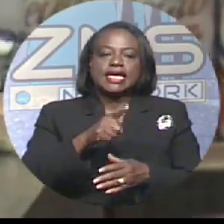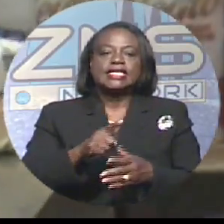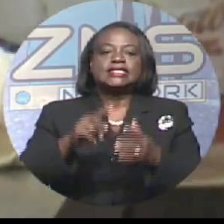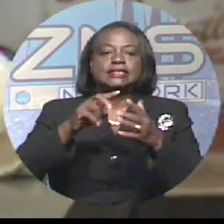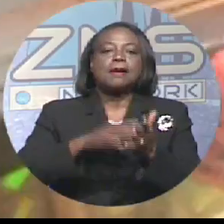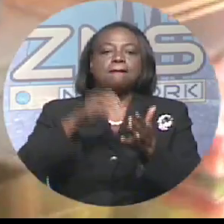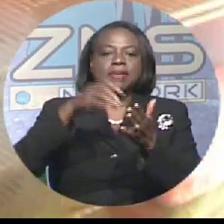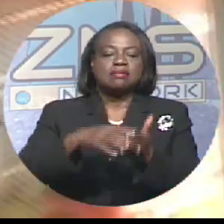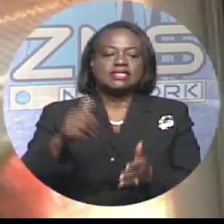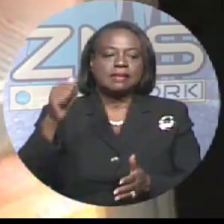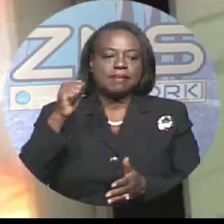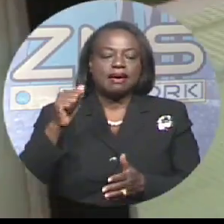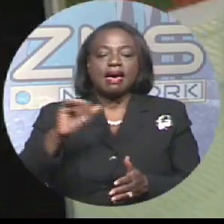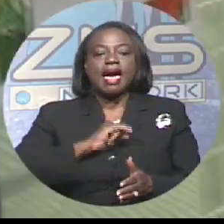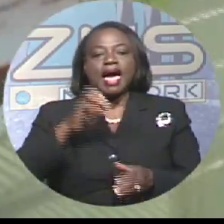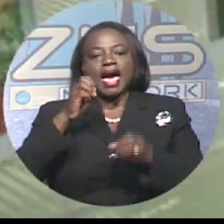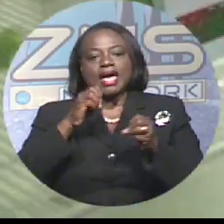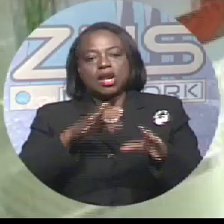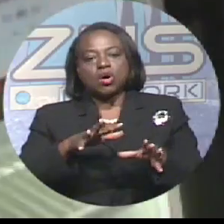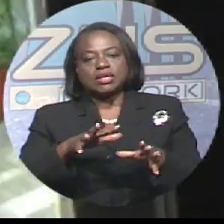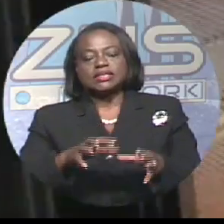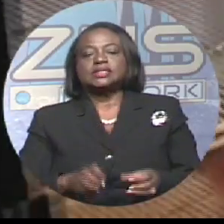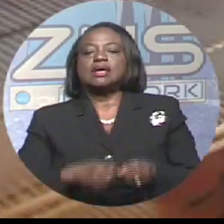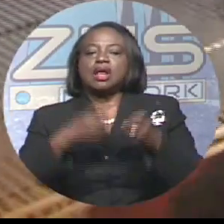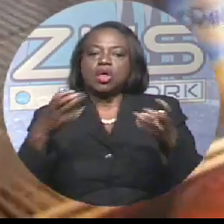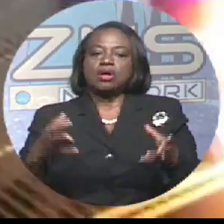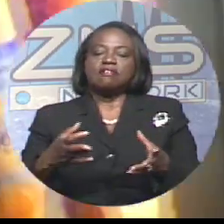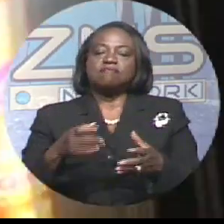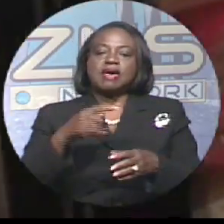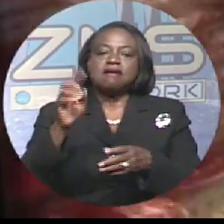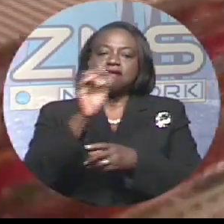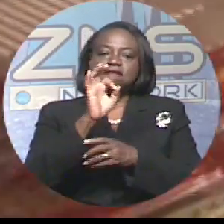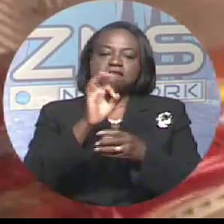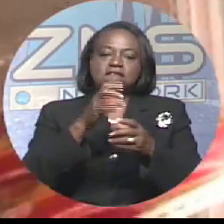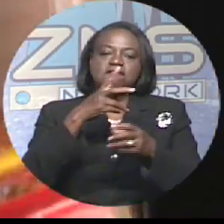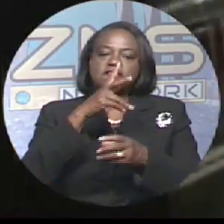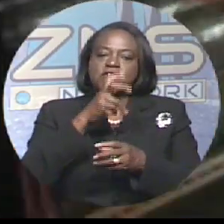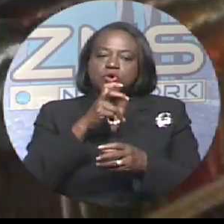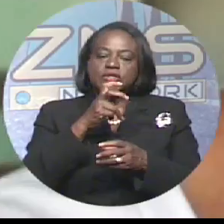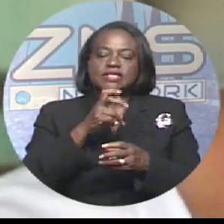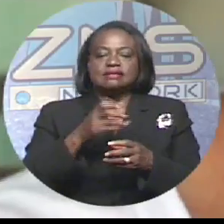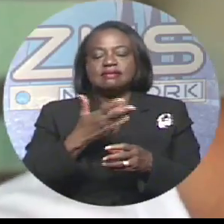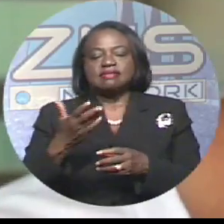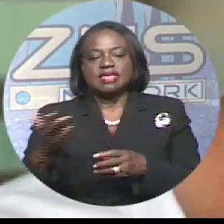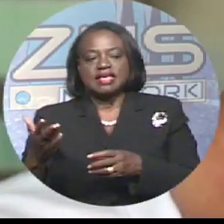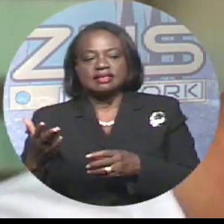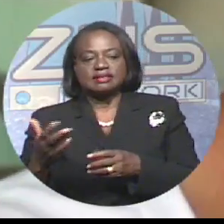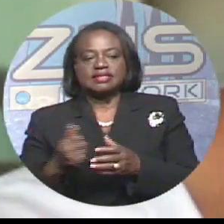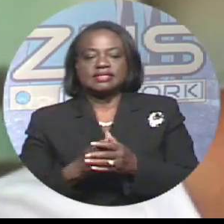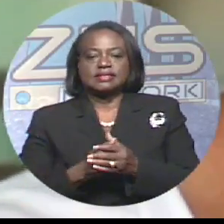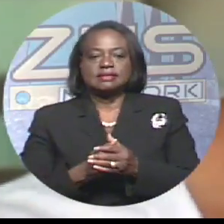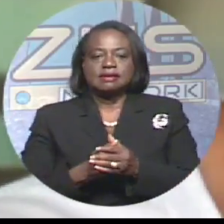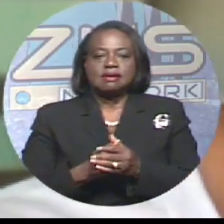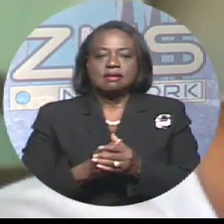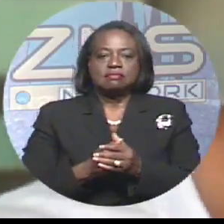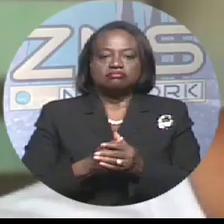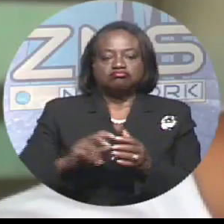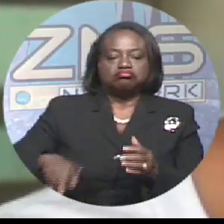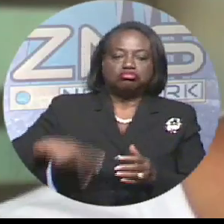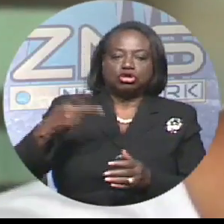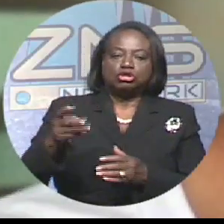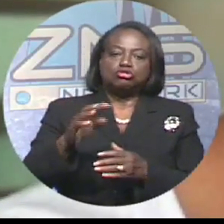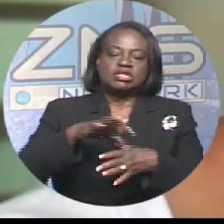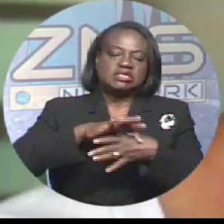I lost a lot of all my frozen stuff, produce, meat, dairy. I lost all the perishable products. Because,